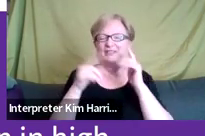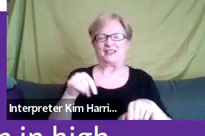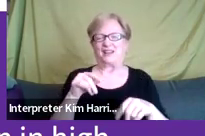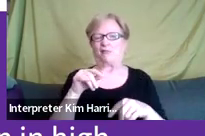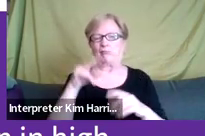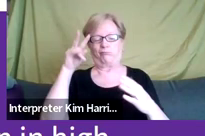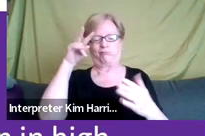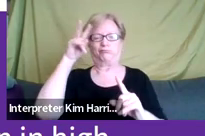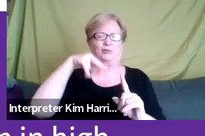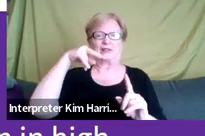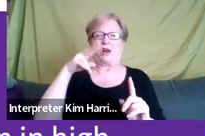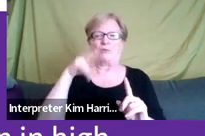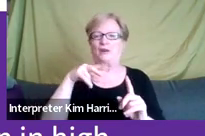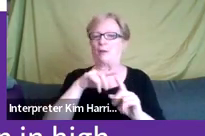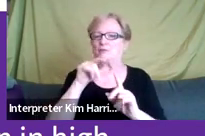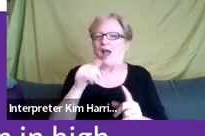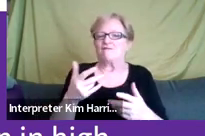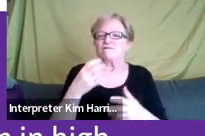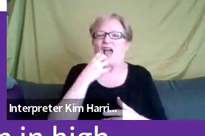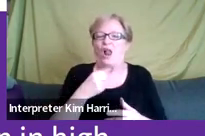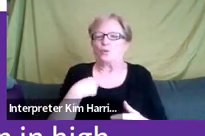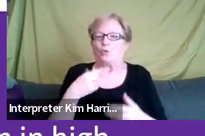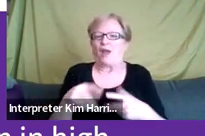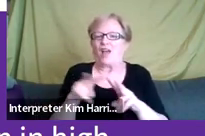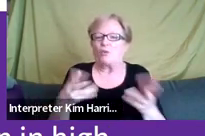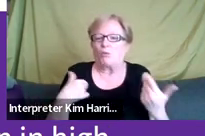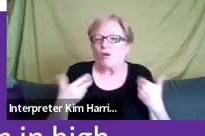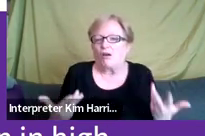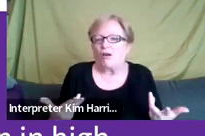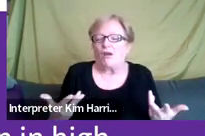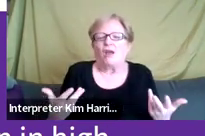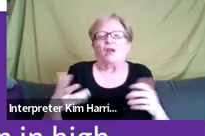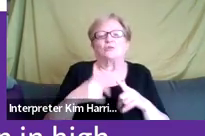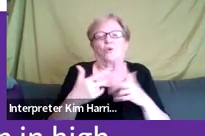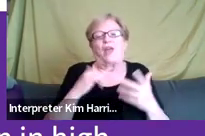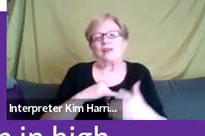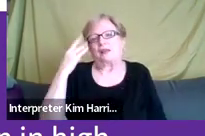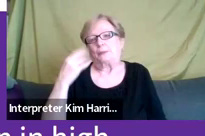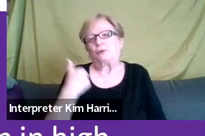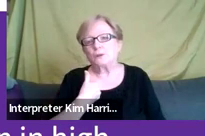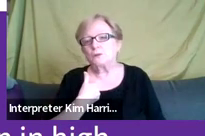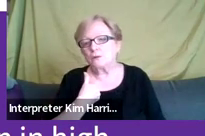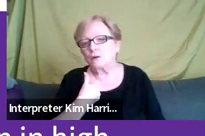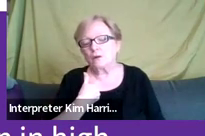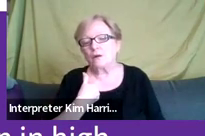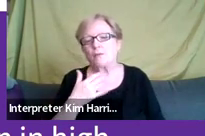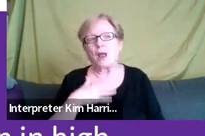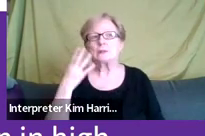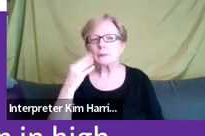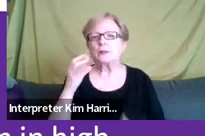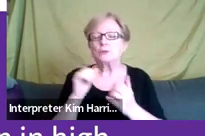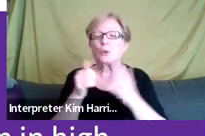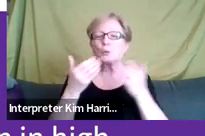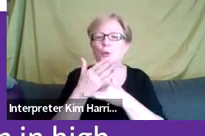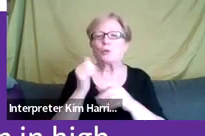or not valued. So that's kind of been my experience in the